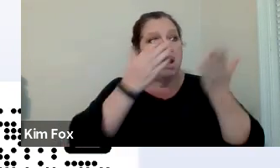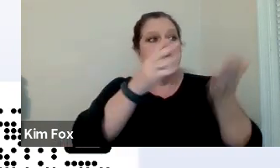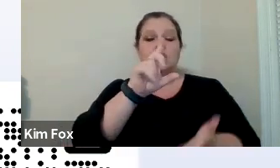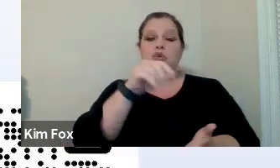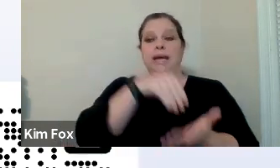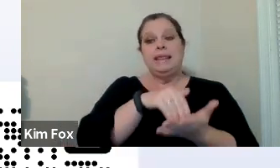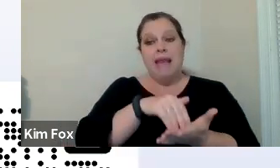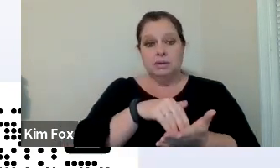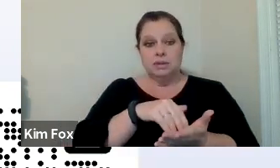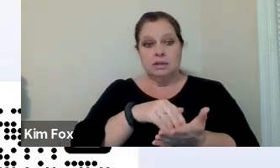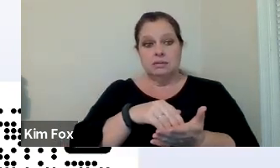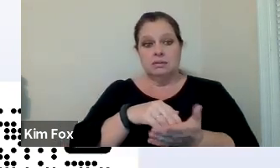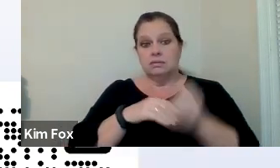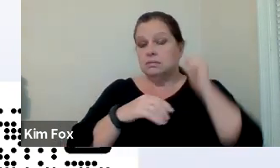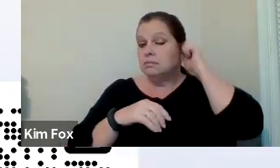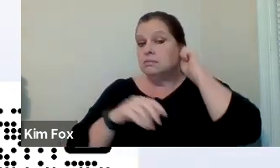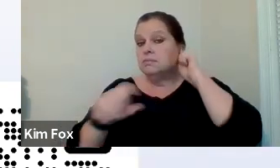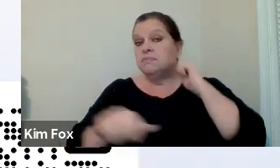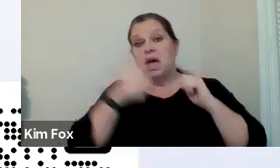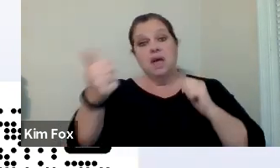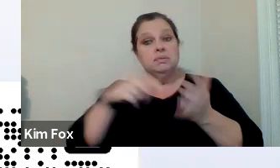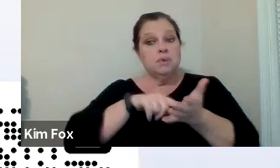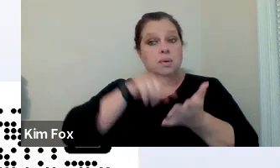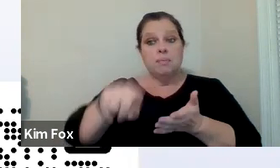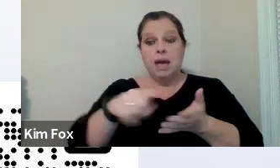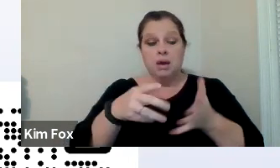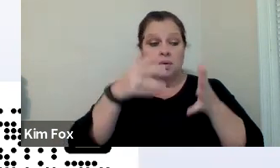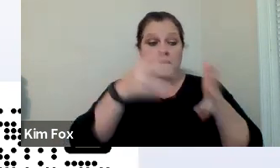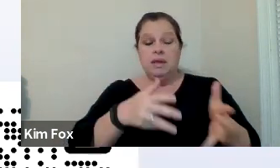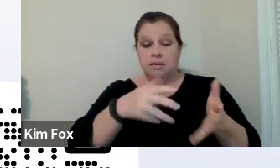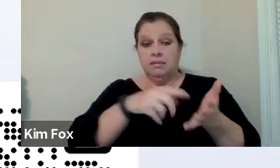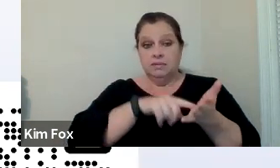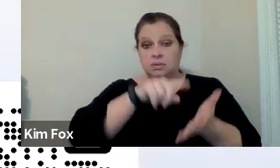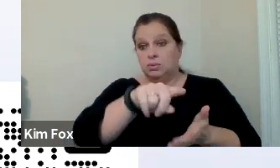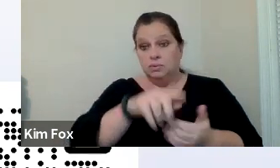few students, while other schools may offer to pay the remaining amount of tuition.